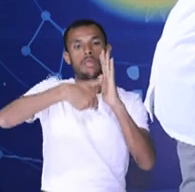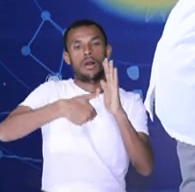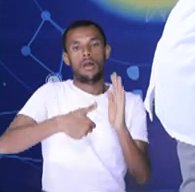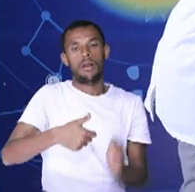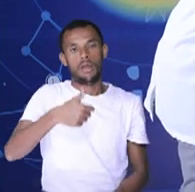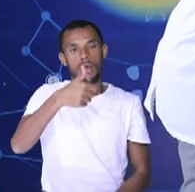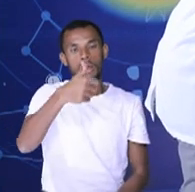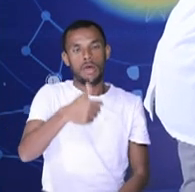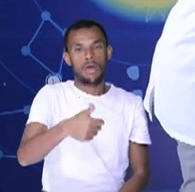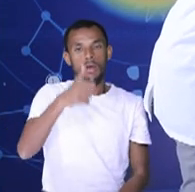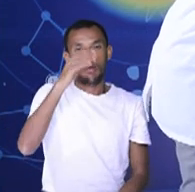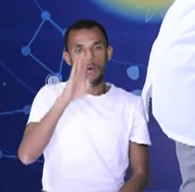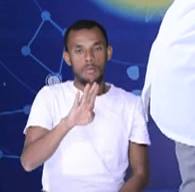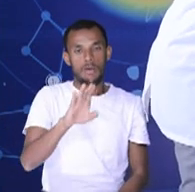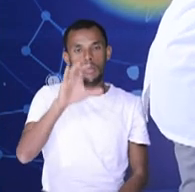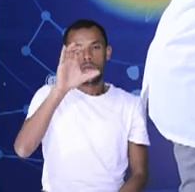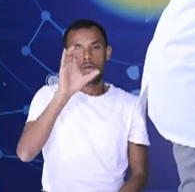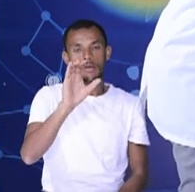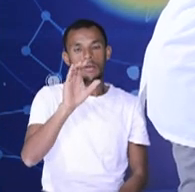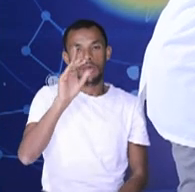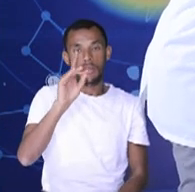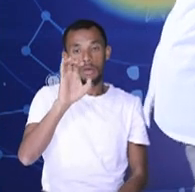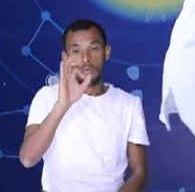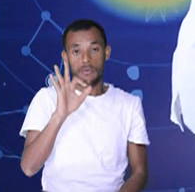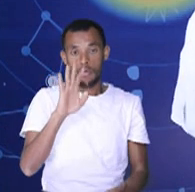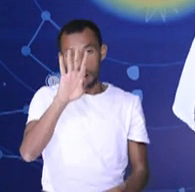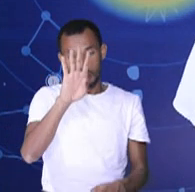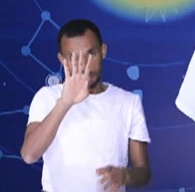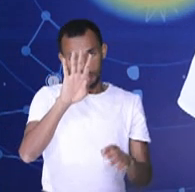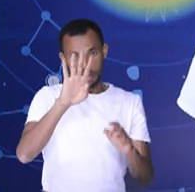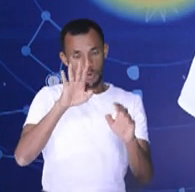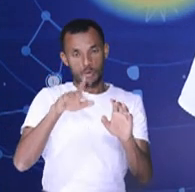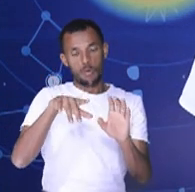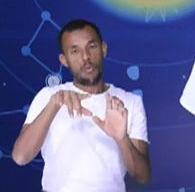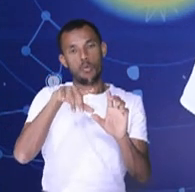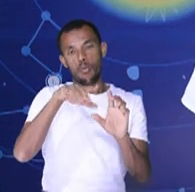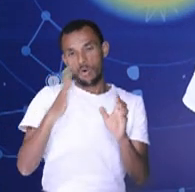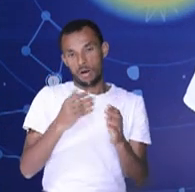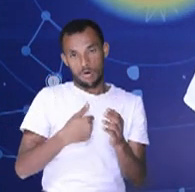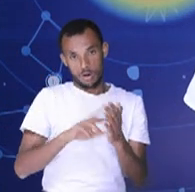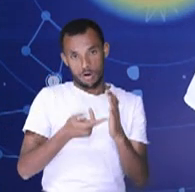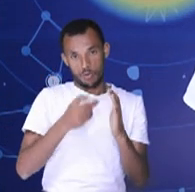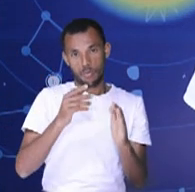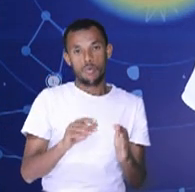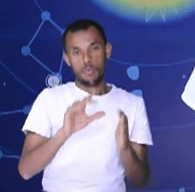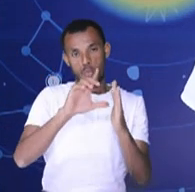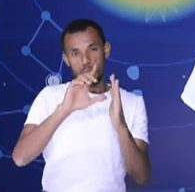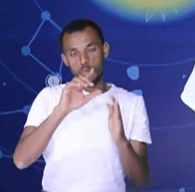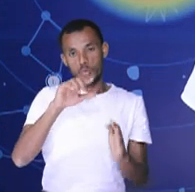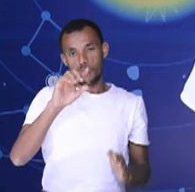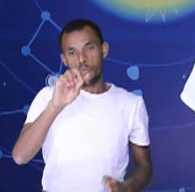A, B, C, D, and let this vertex is denoted by